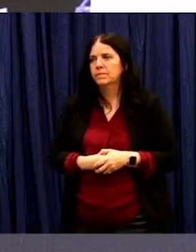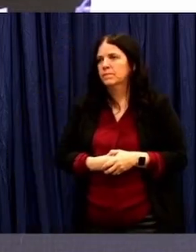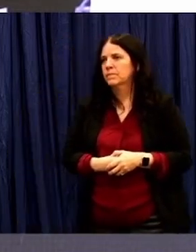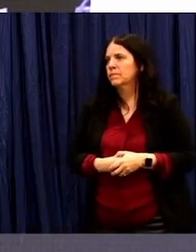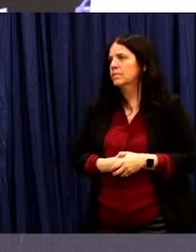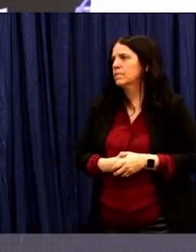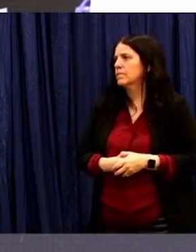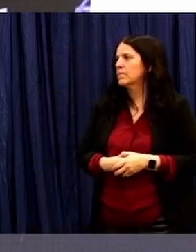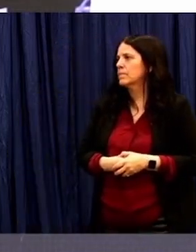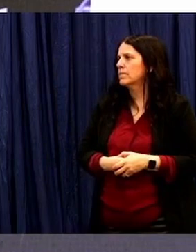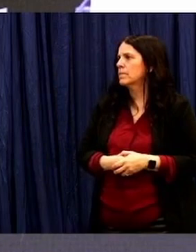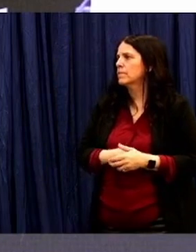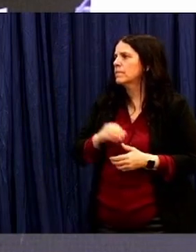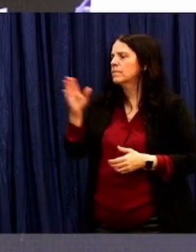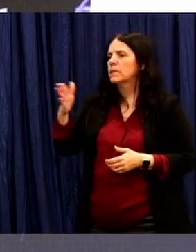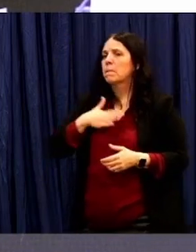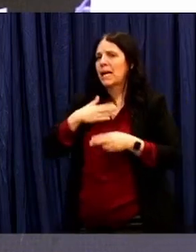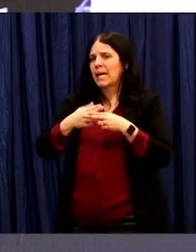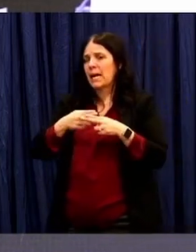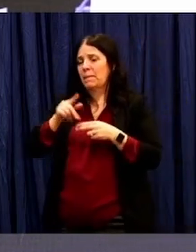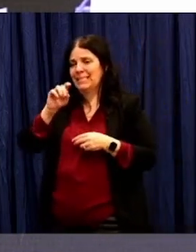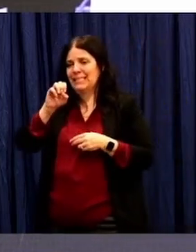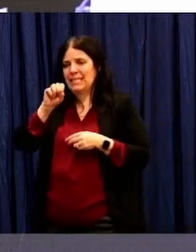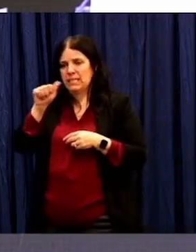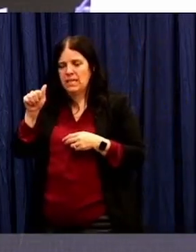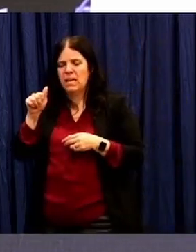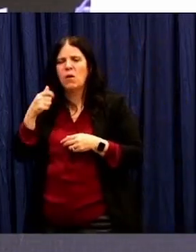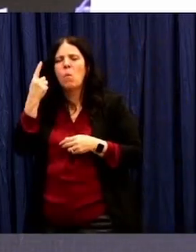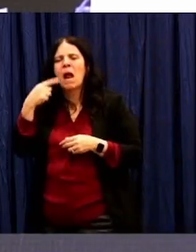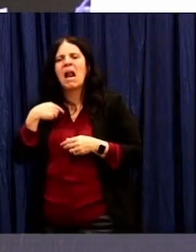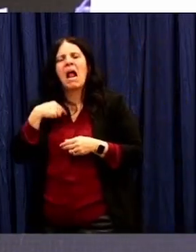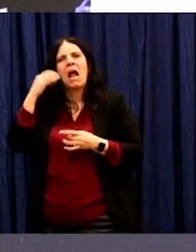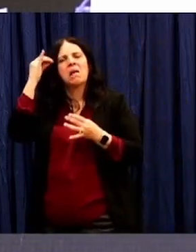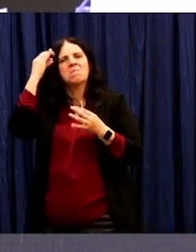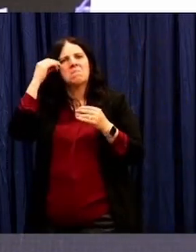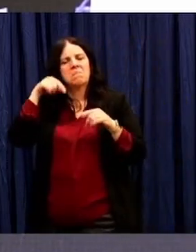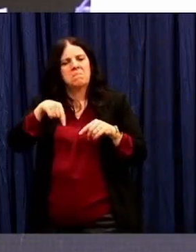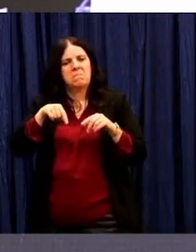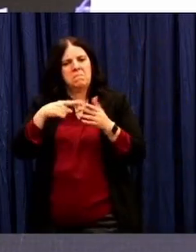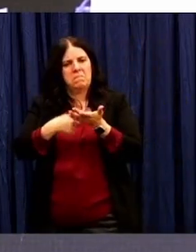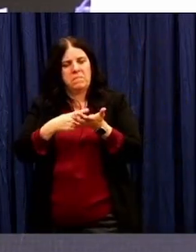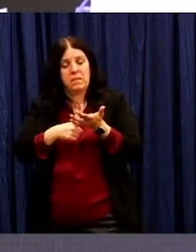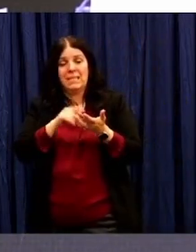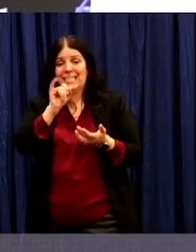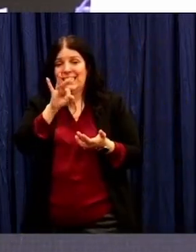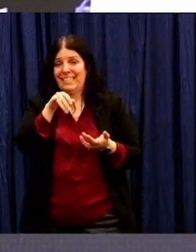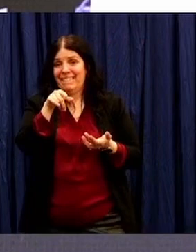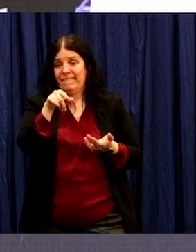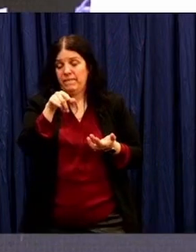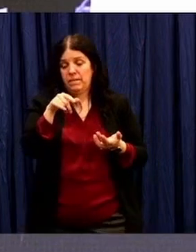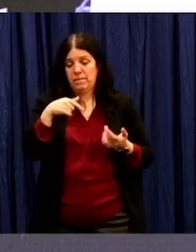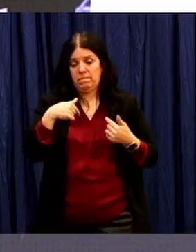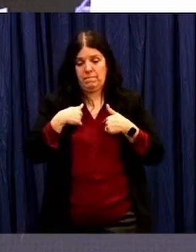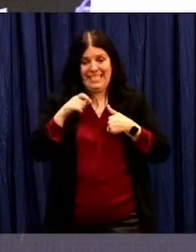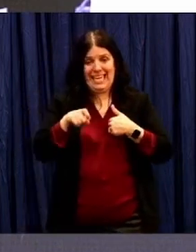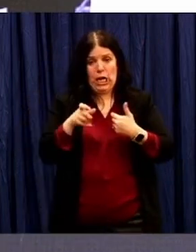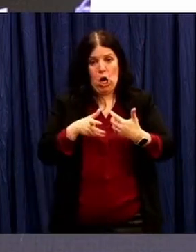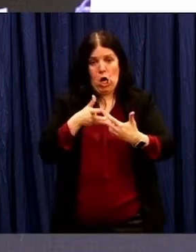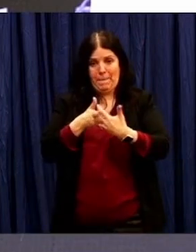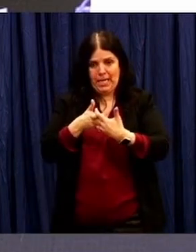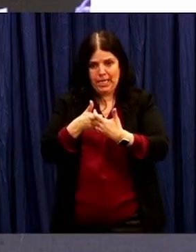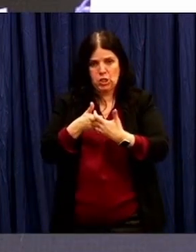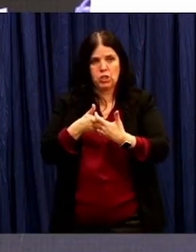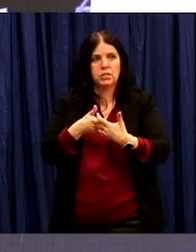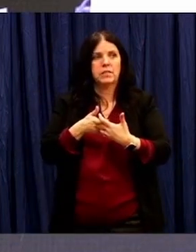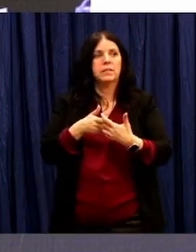Hi, my name is Dessa. One of the things I'm thinking about in this conversation is about how if you need accommodations and there is an automated system where you